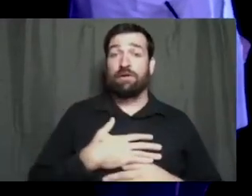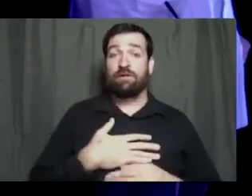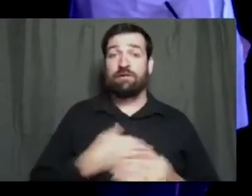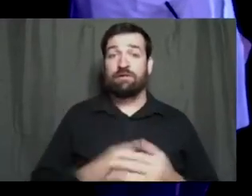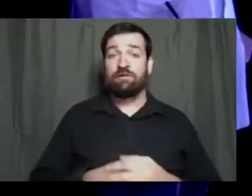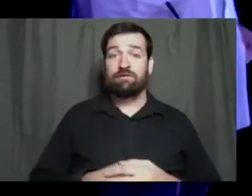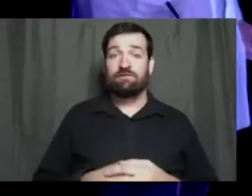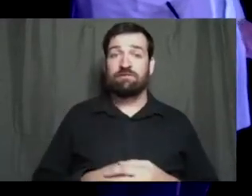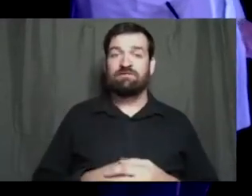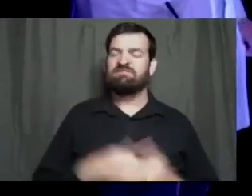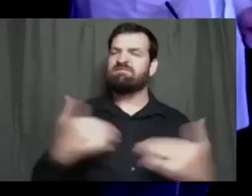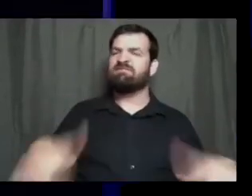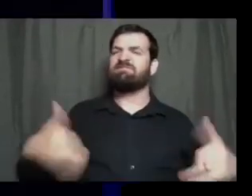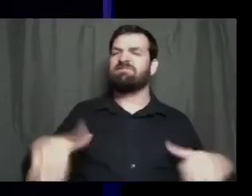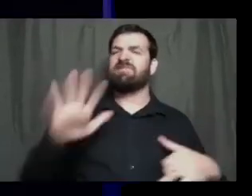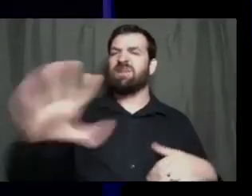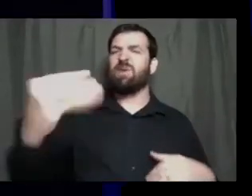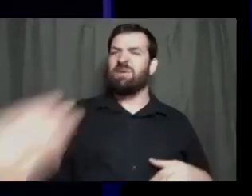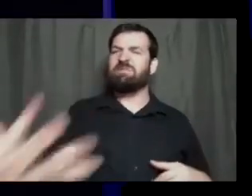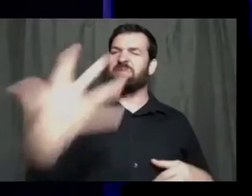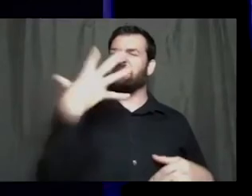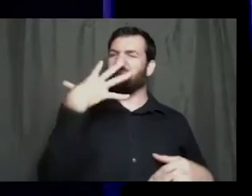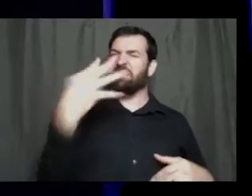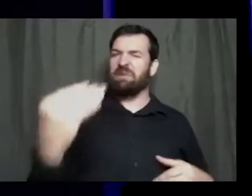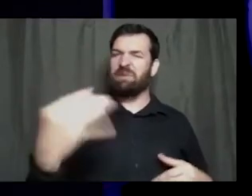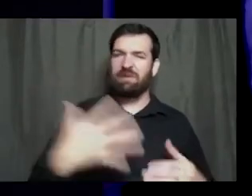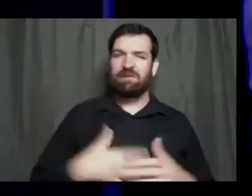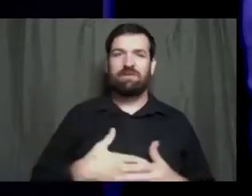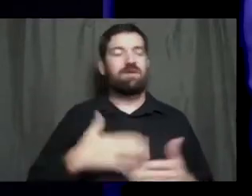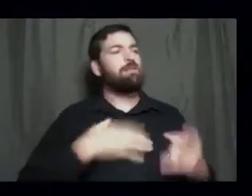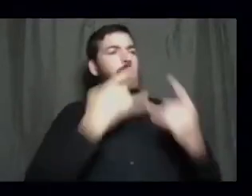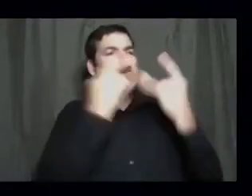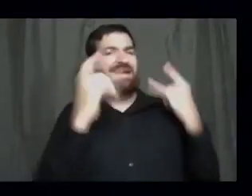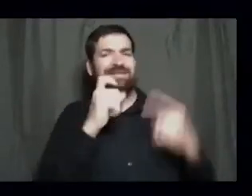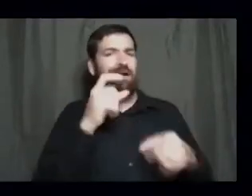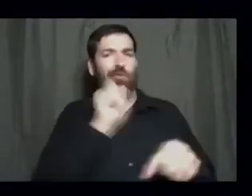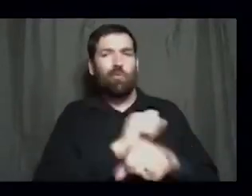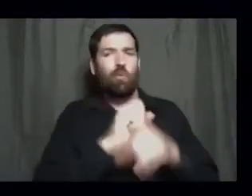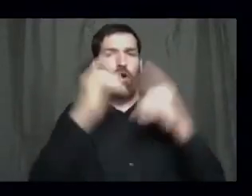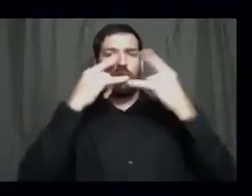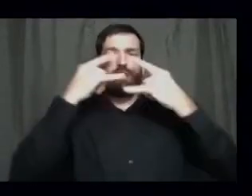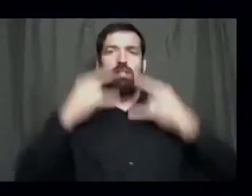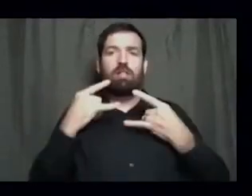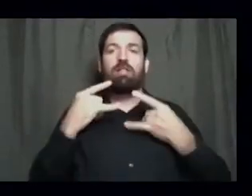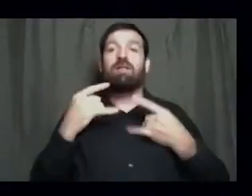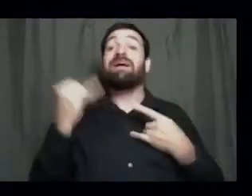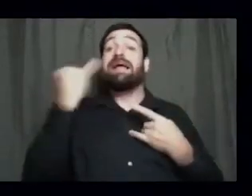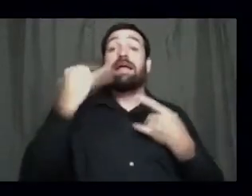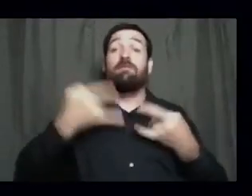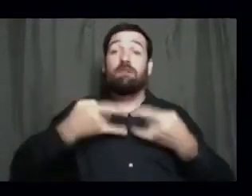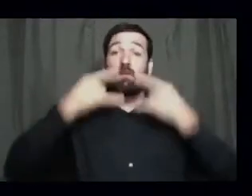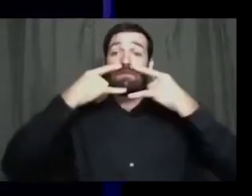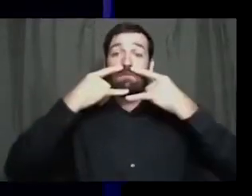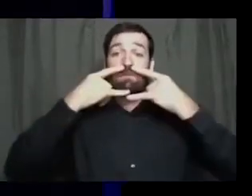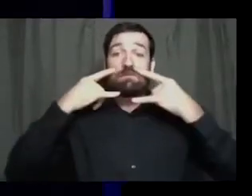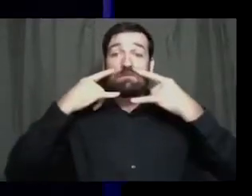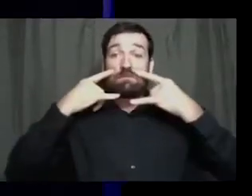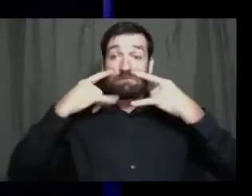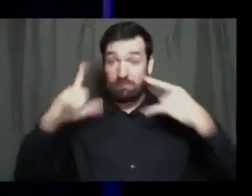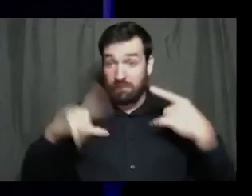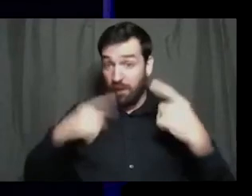Man, I've got your breath in my face. My mask doesn't work well here. What if we just put it under our nose? Does that really do any good?